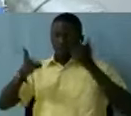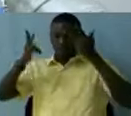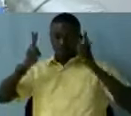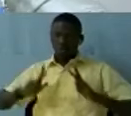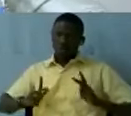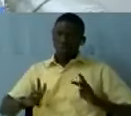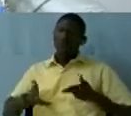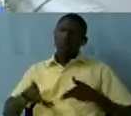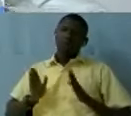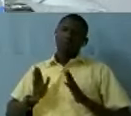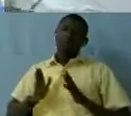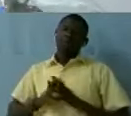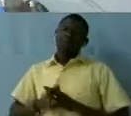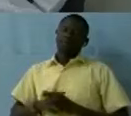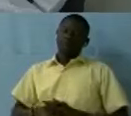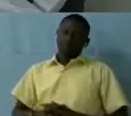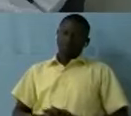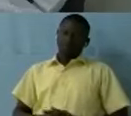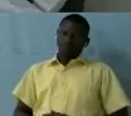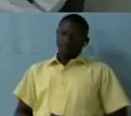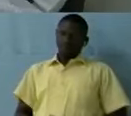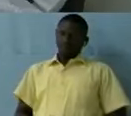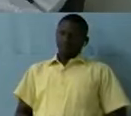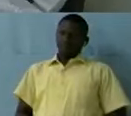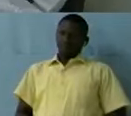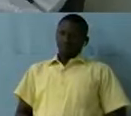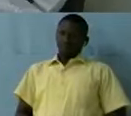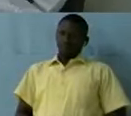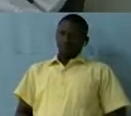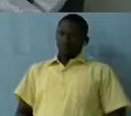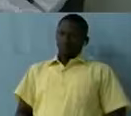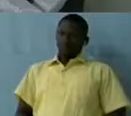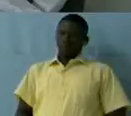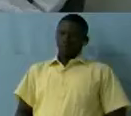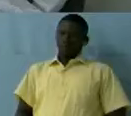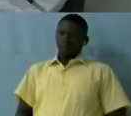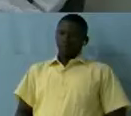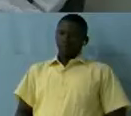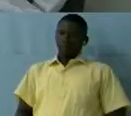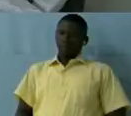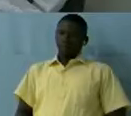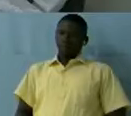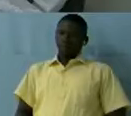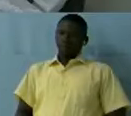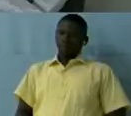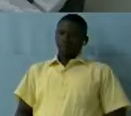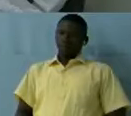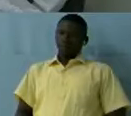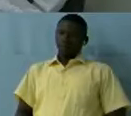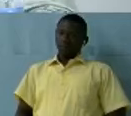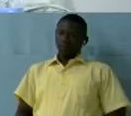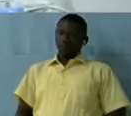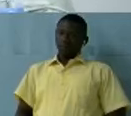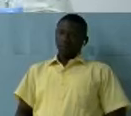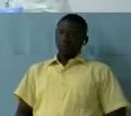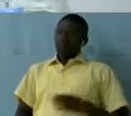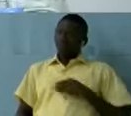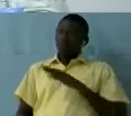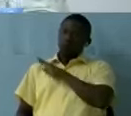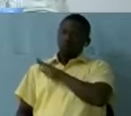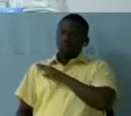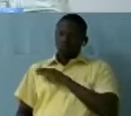banku din kendolu ye kolu tamandi ko ko banko luwa ya kanin nyam. It would also help that if matters